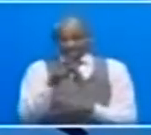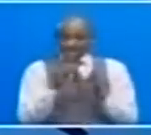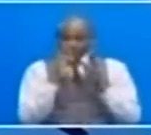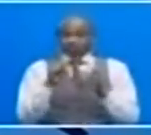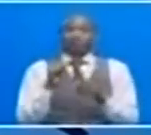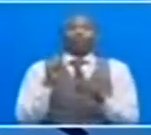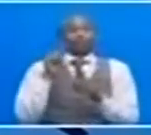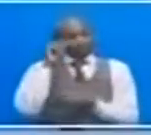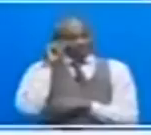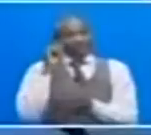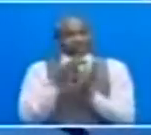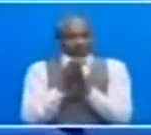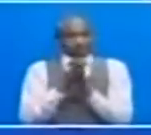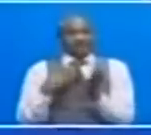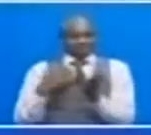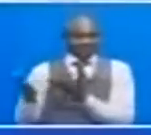from Mombasa.